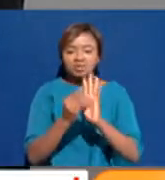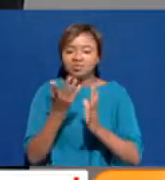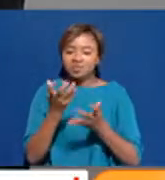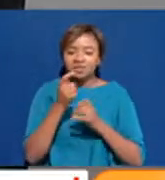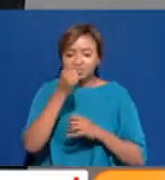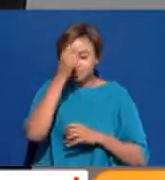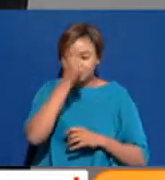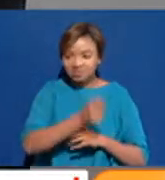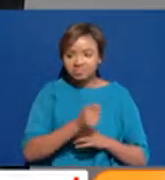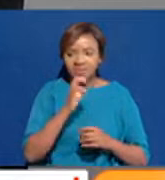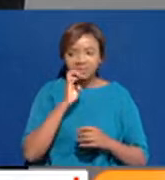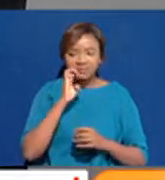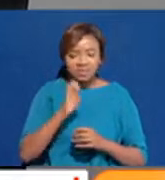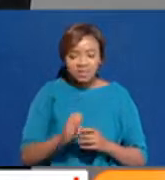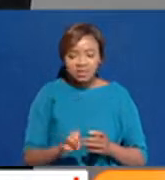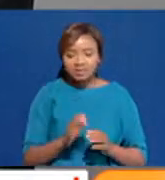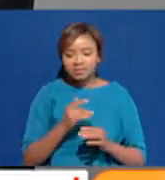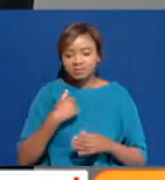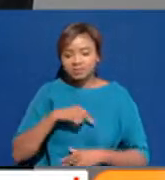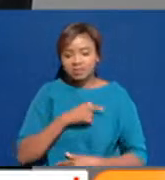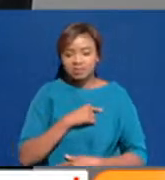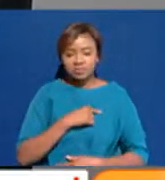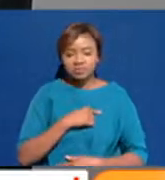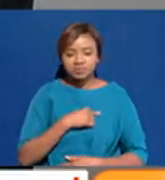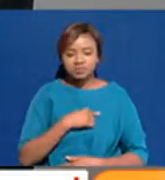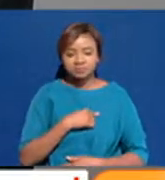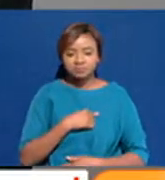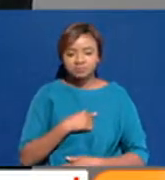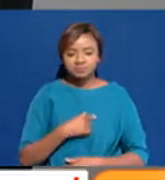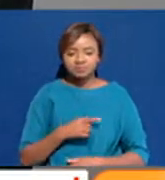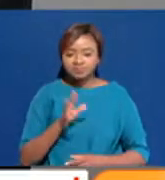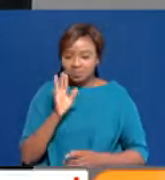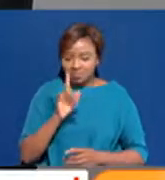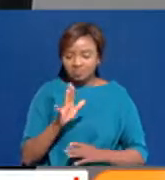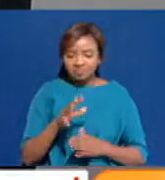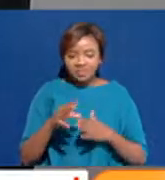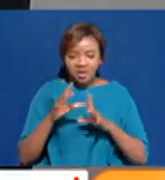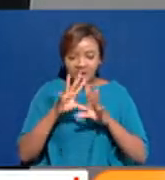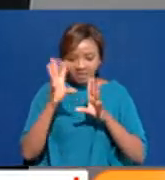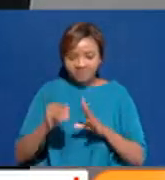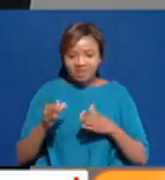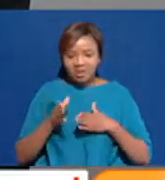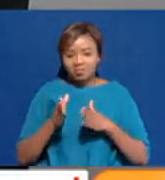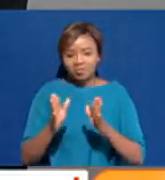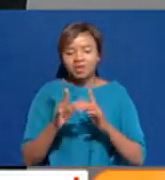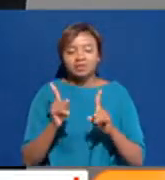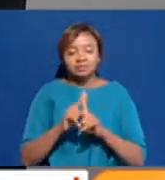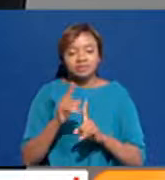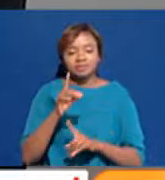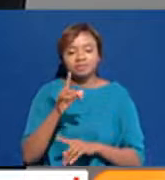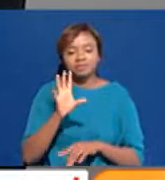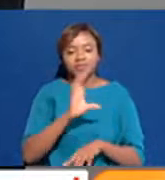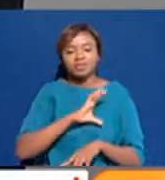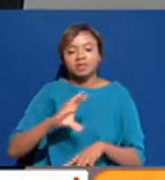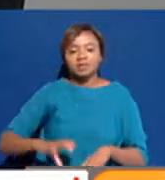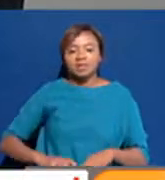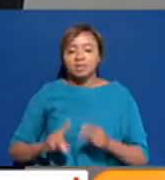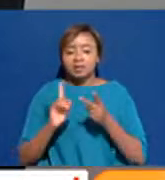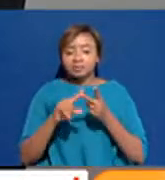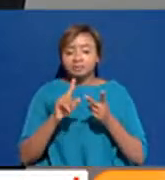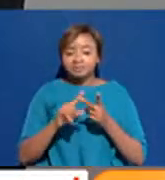that's it, irrespective of what's happening, let's just give them respect. That's African and that's Christian. Second is to say,